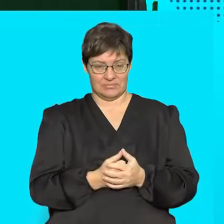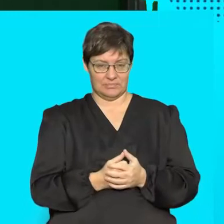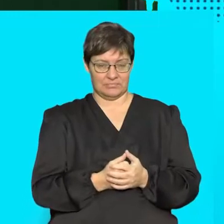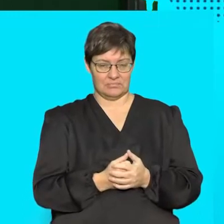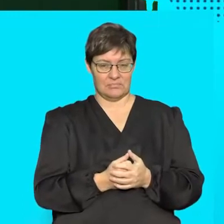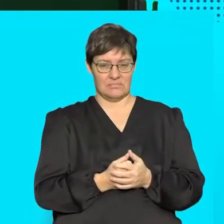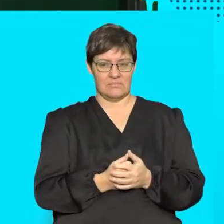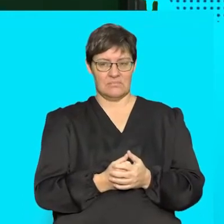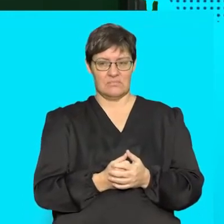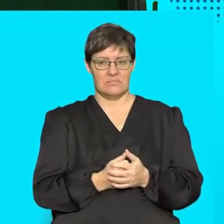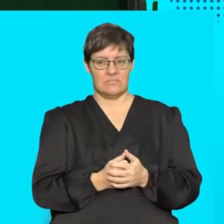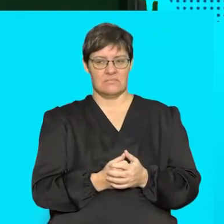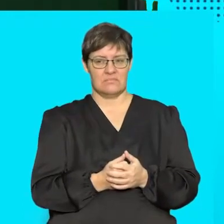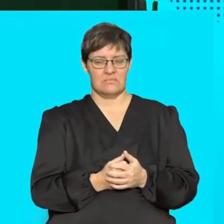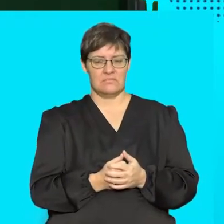given.